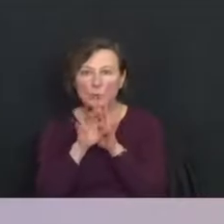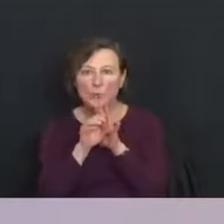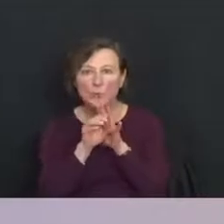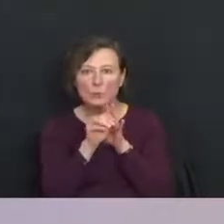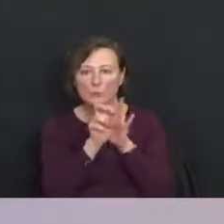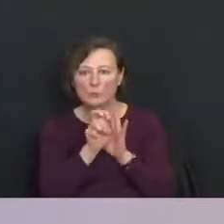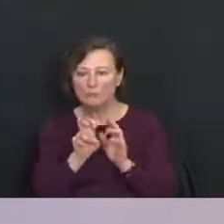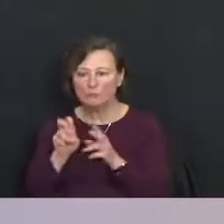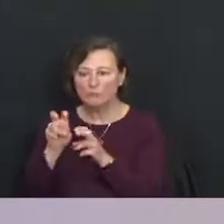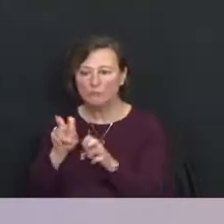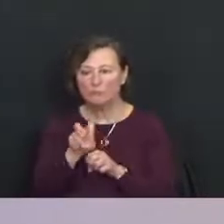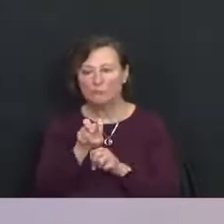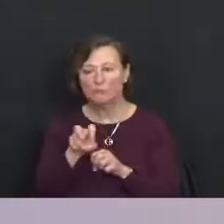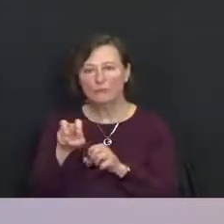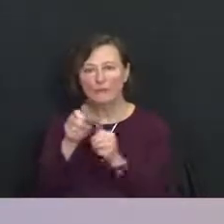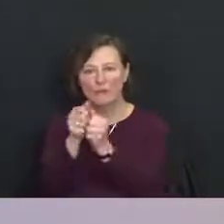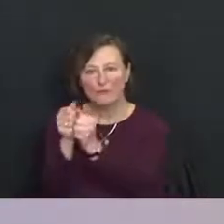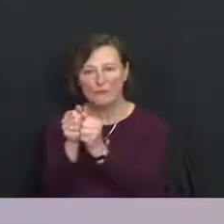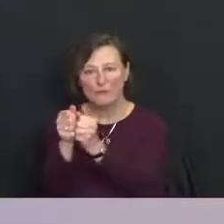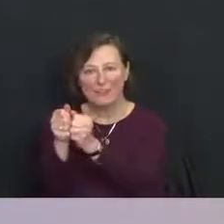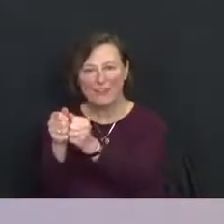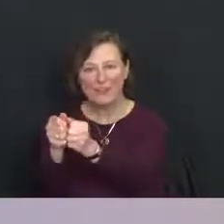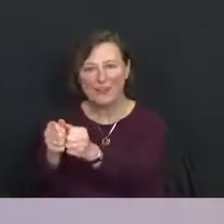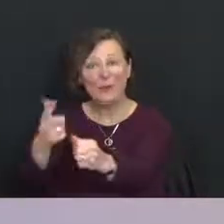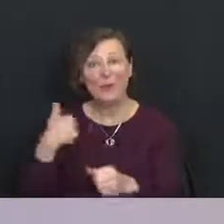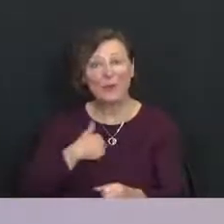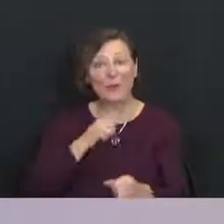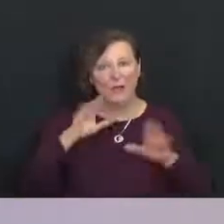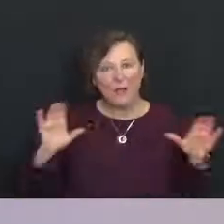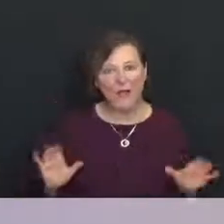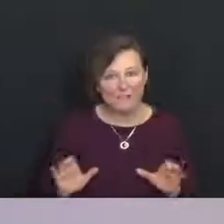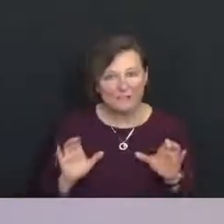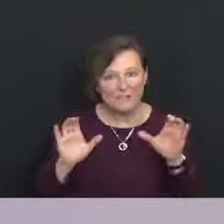together. We are active